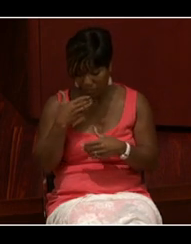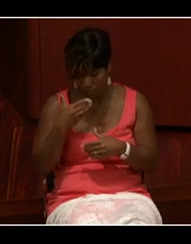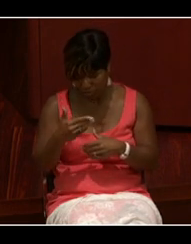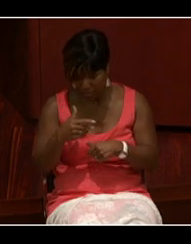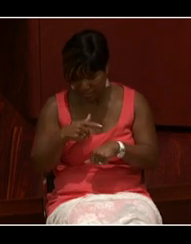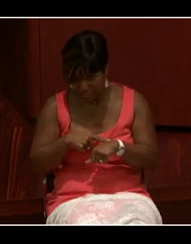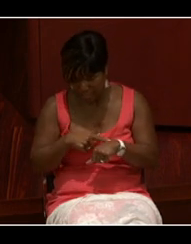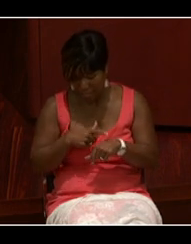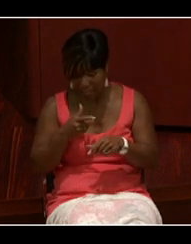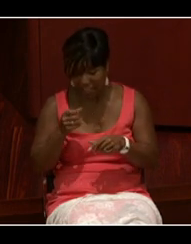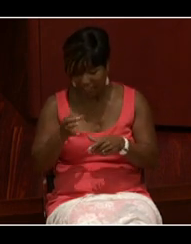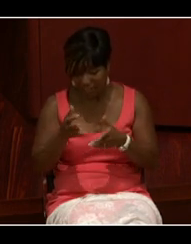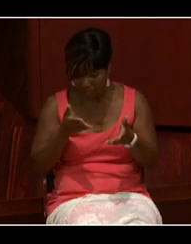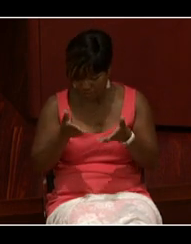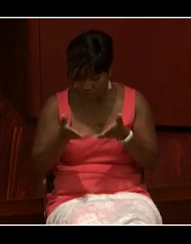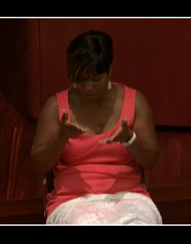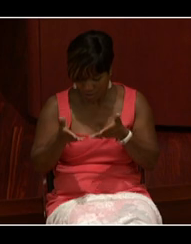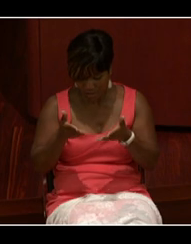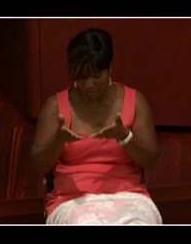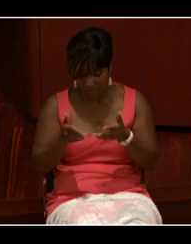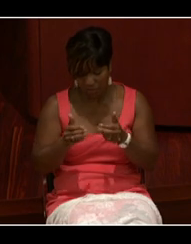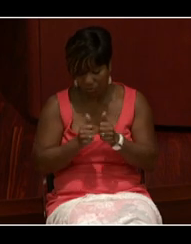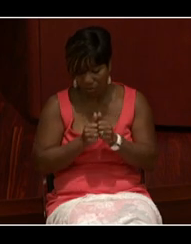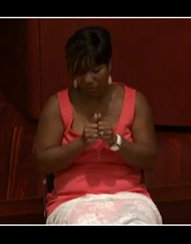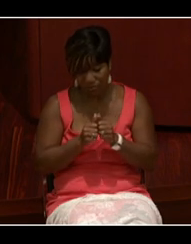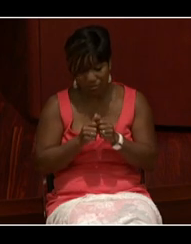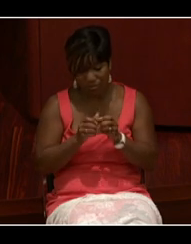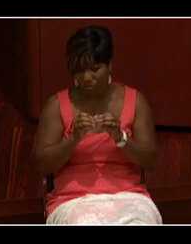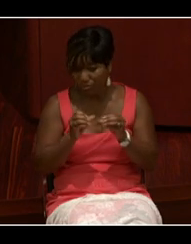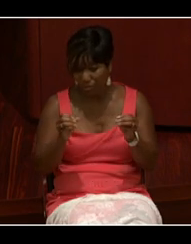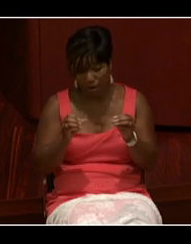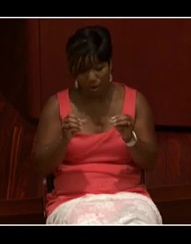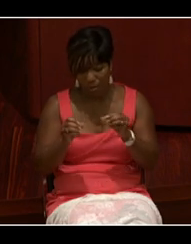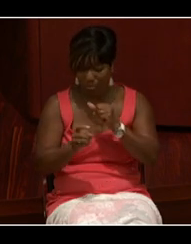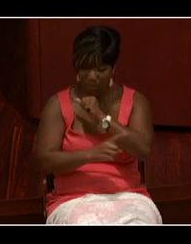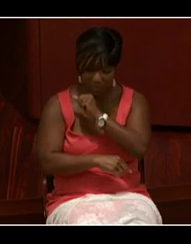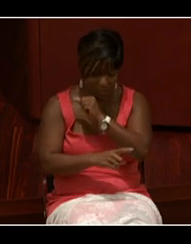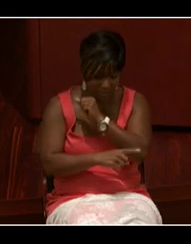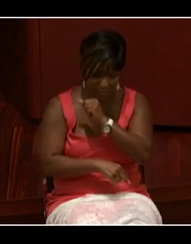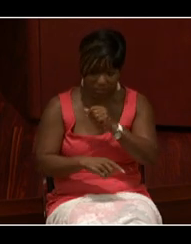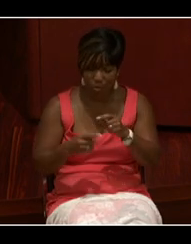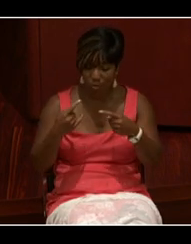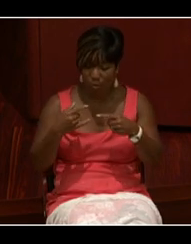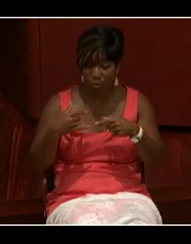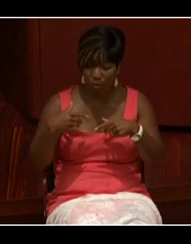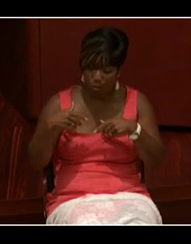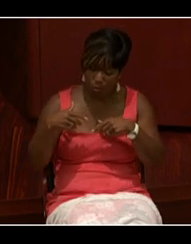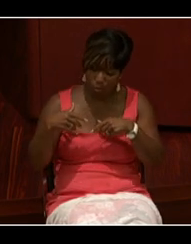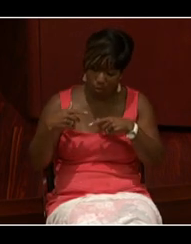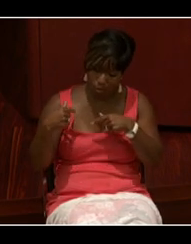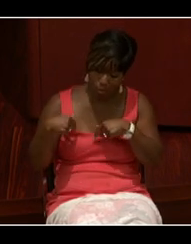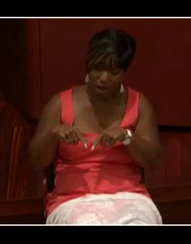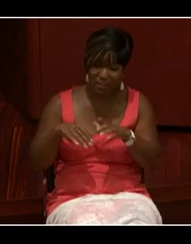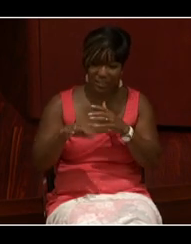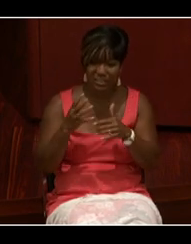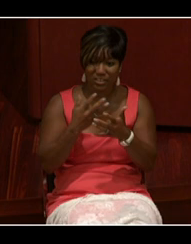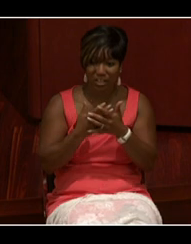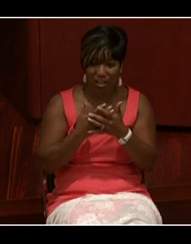are serving with no penalties while they're in prison, they could be let out early on good